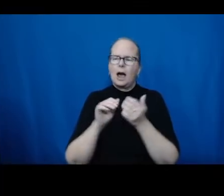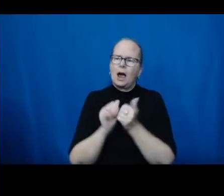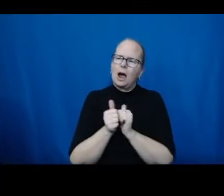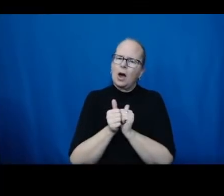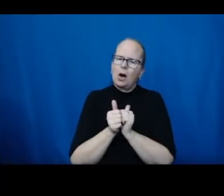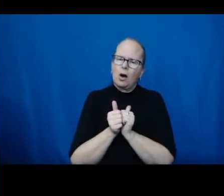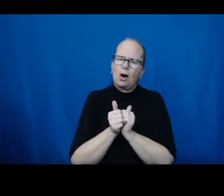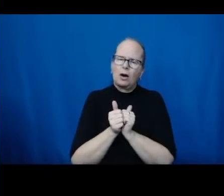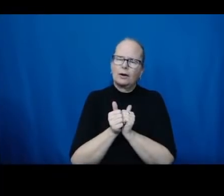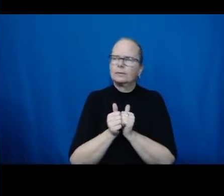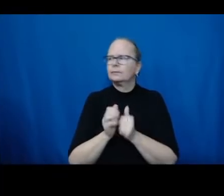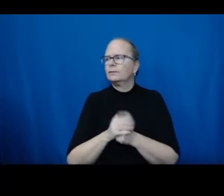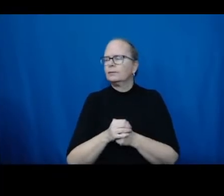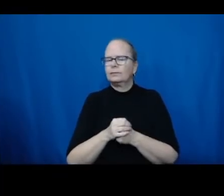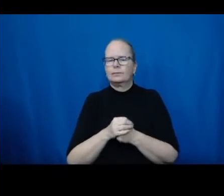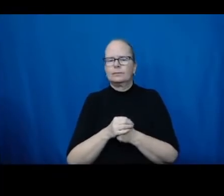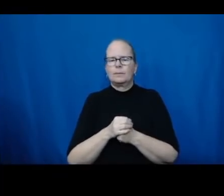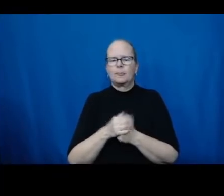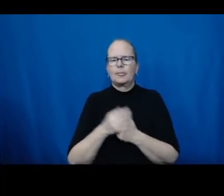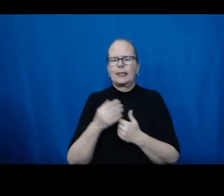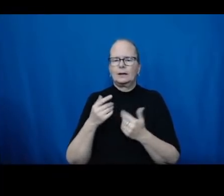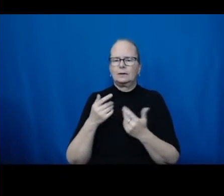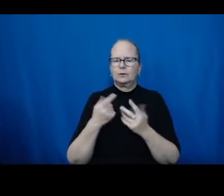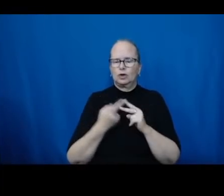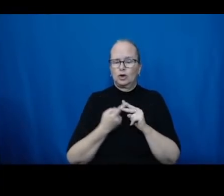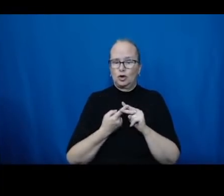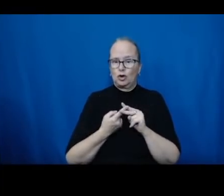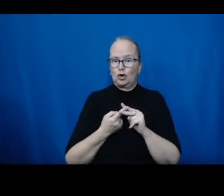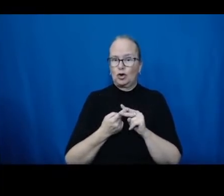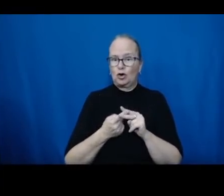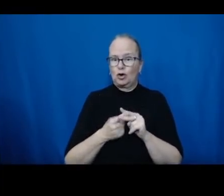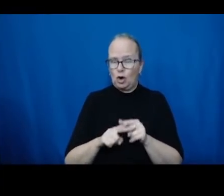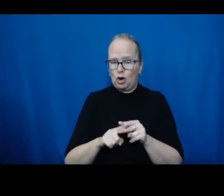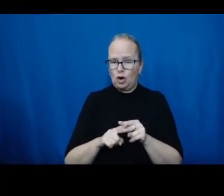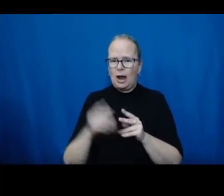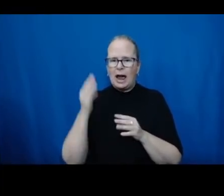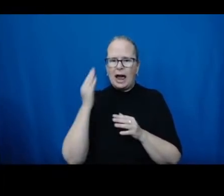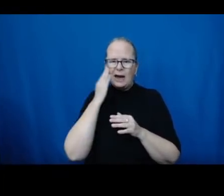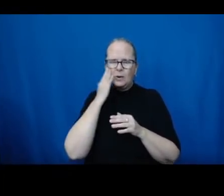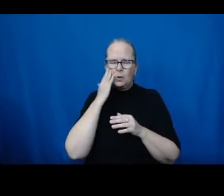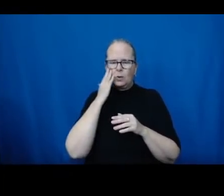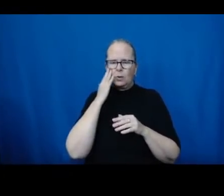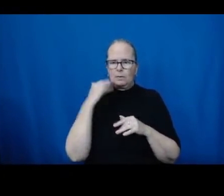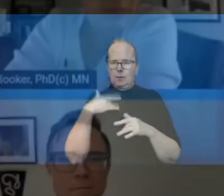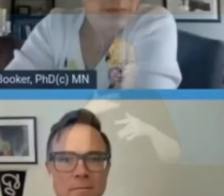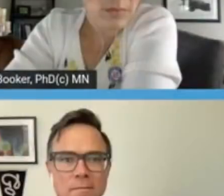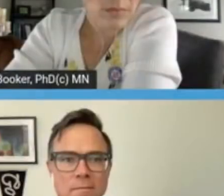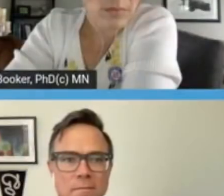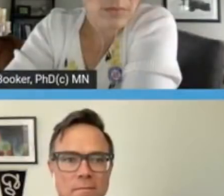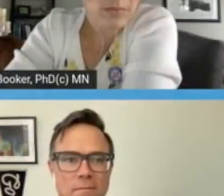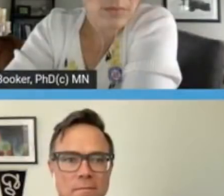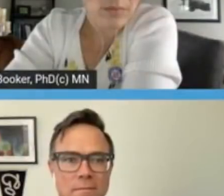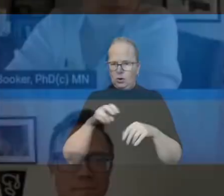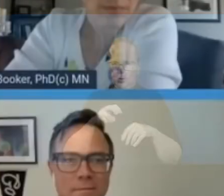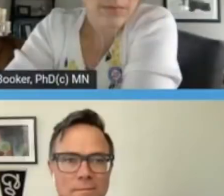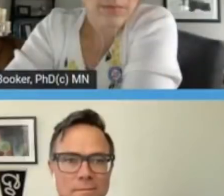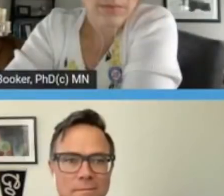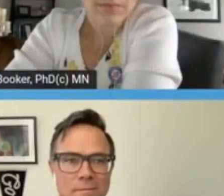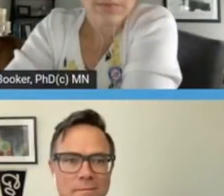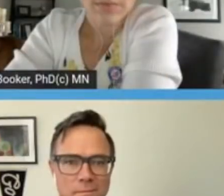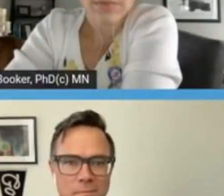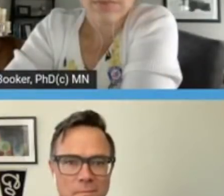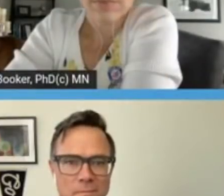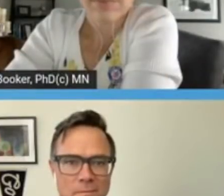very nervousing conversations with the people in our lives. Sarah had offered via one of her colleagues